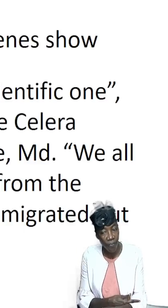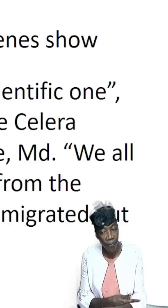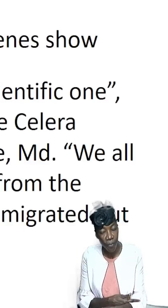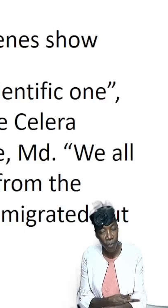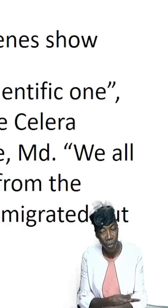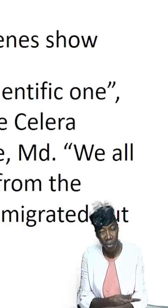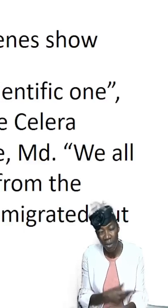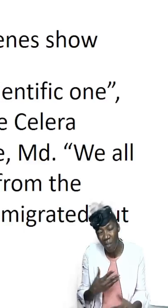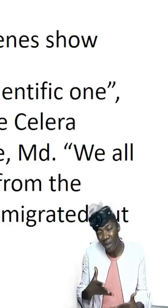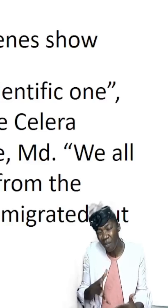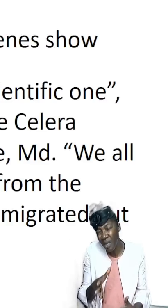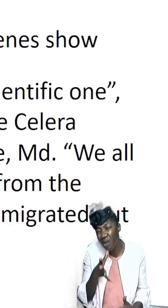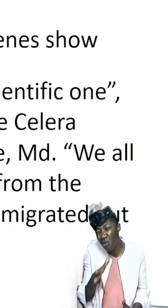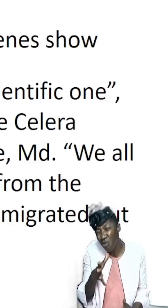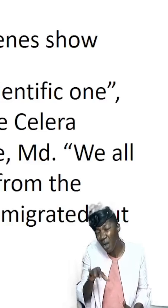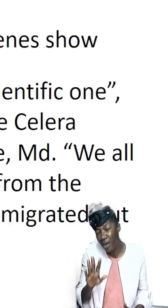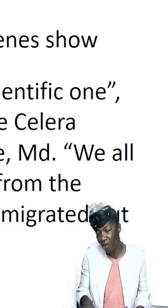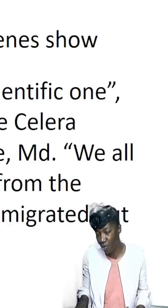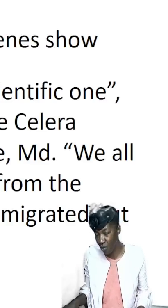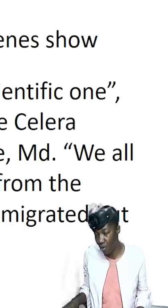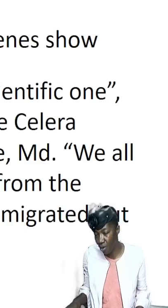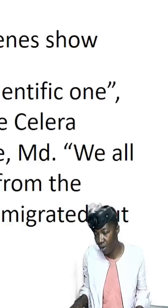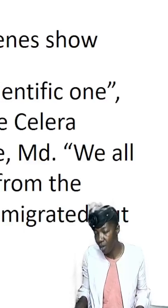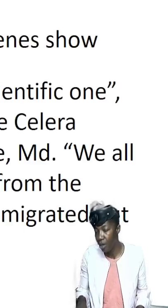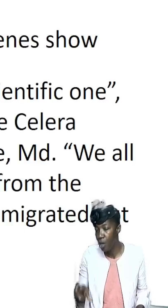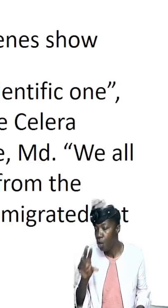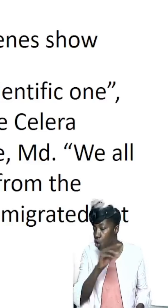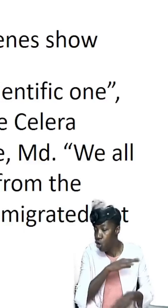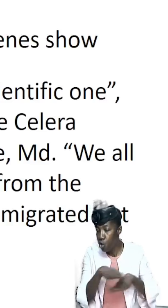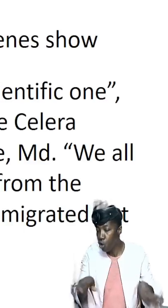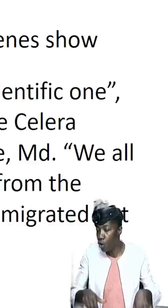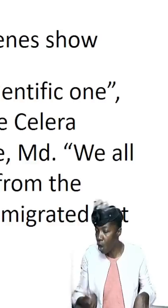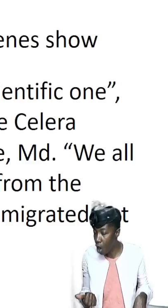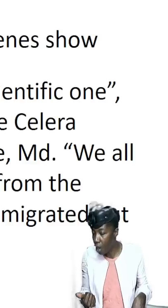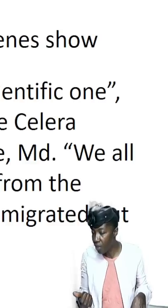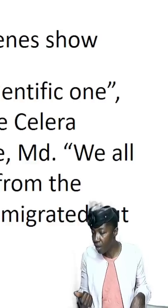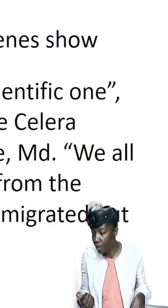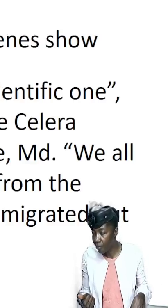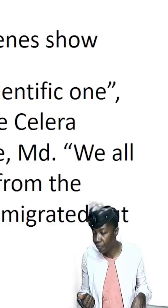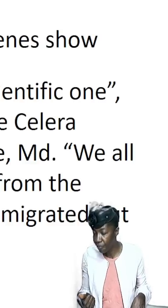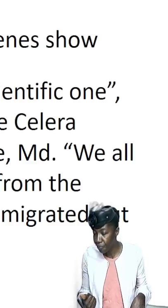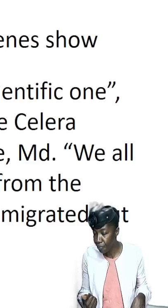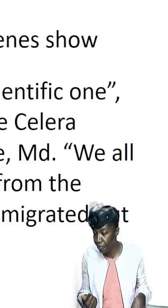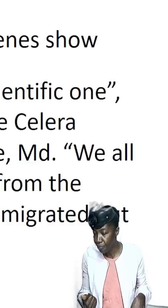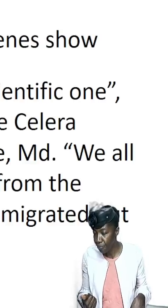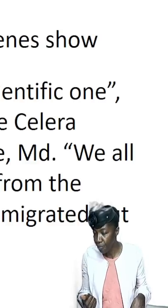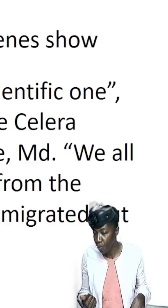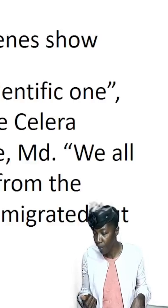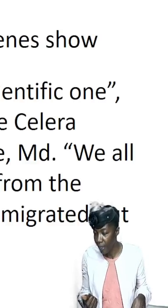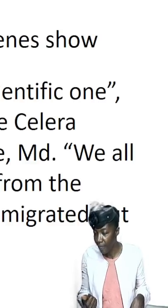or his grandson, was none other. A grandson of Ham